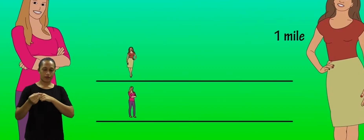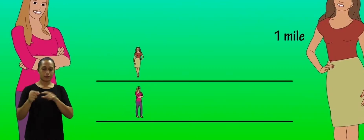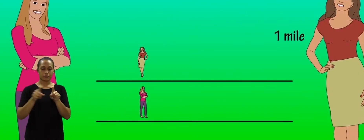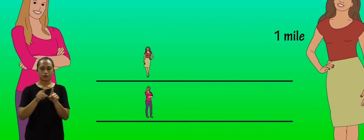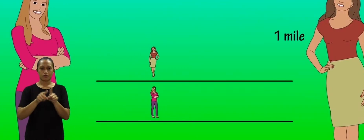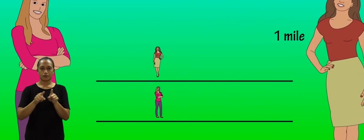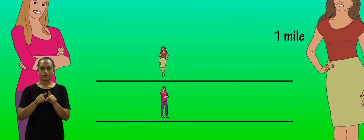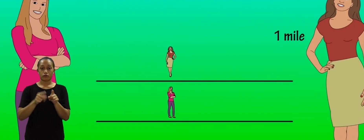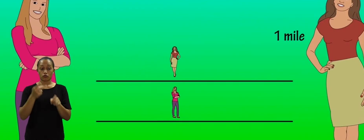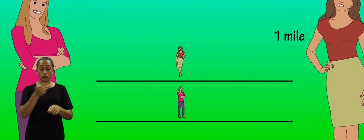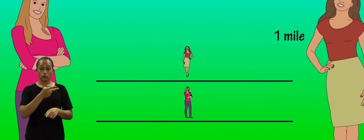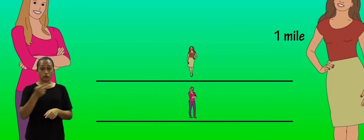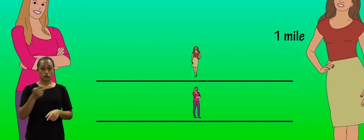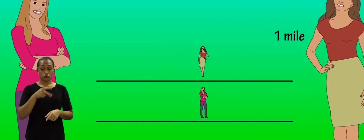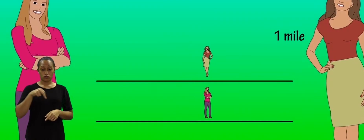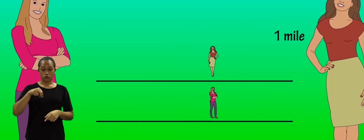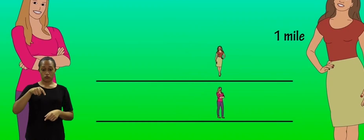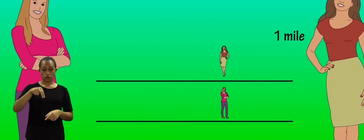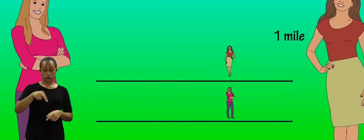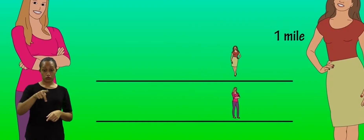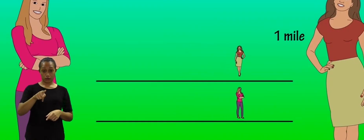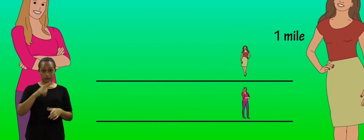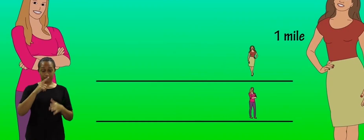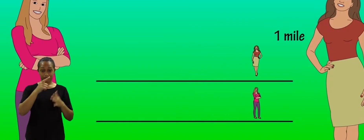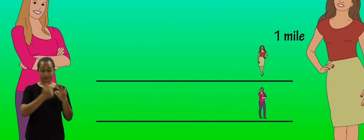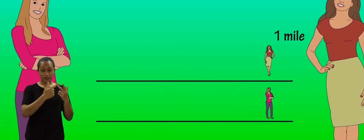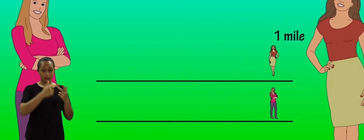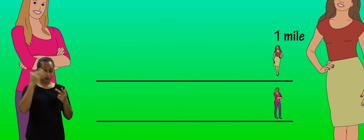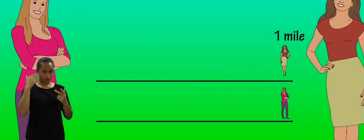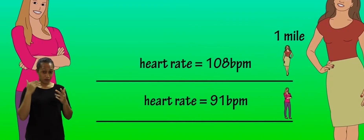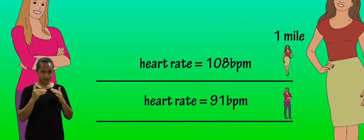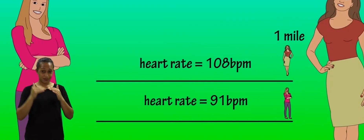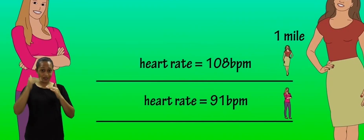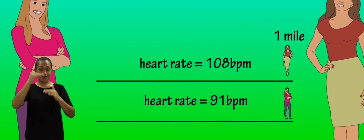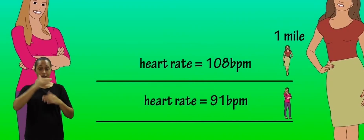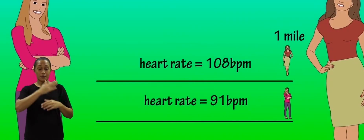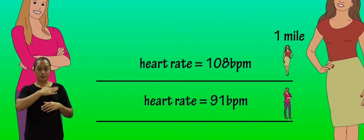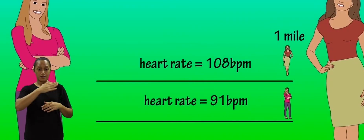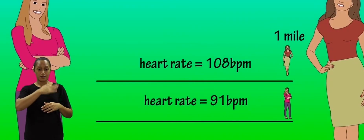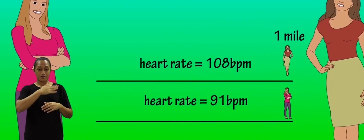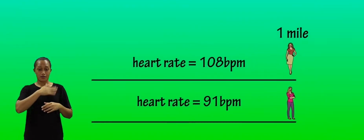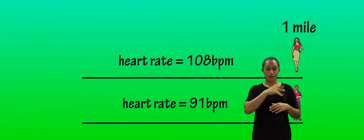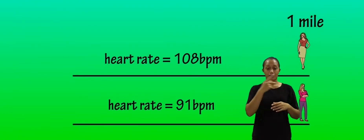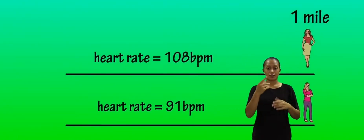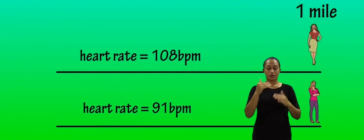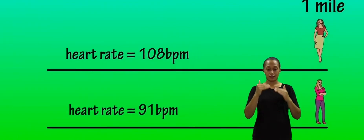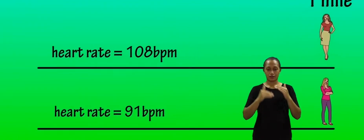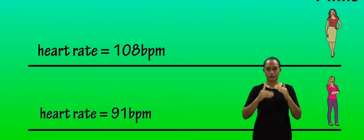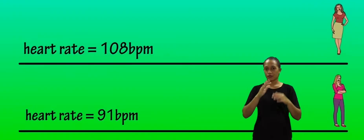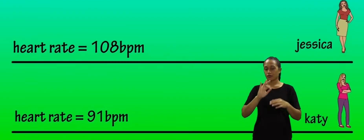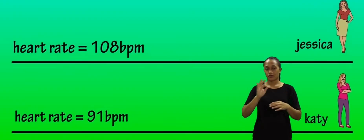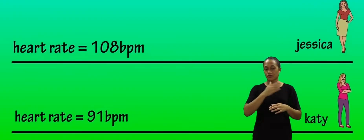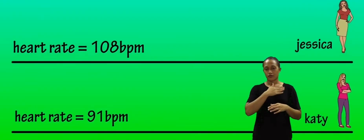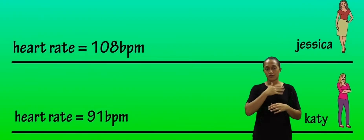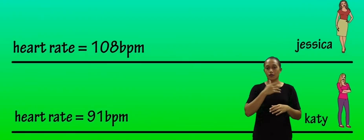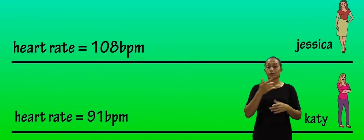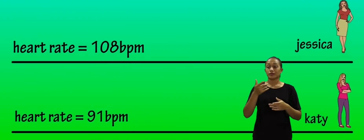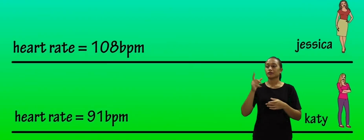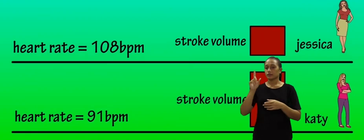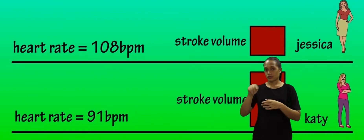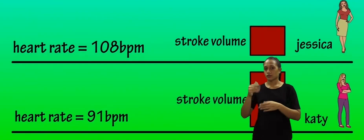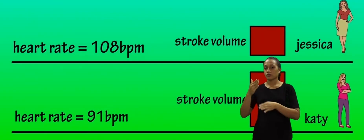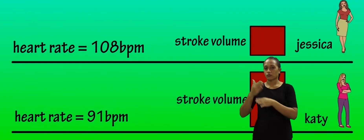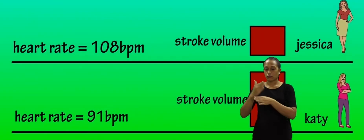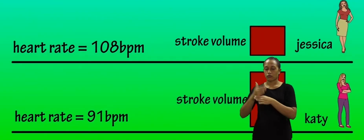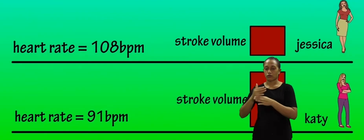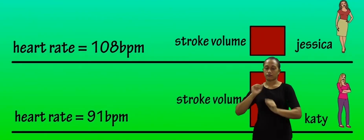pace. During each of their walks, we would see that Jessica's heart rate would be higher than Katie's. This is in part because Katie does work out regularly, so